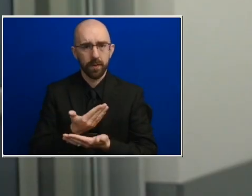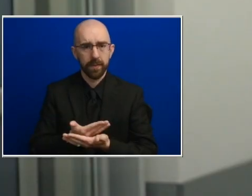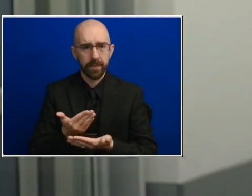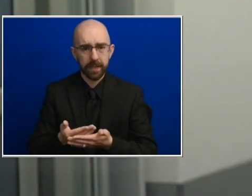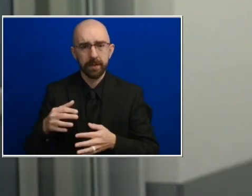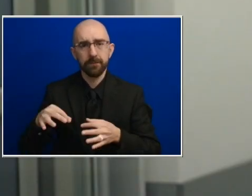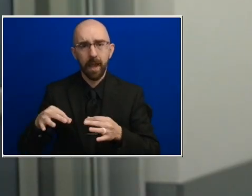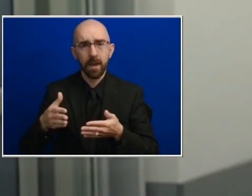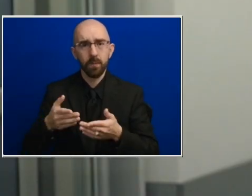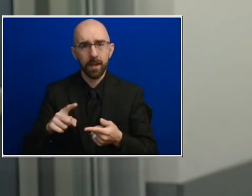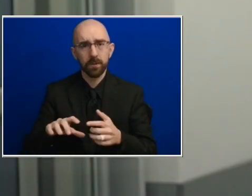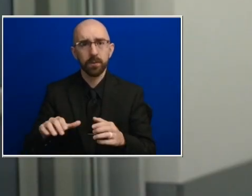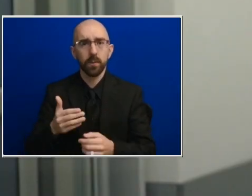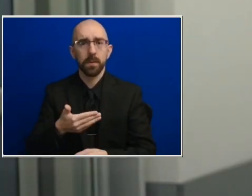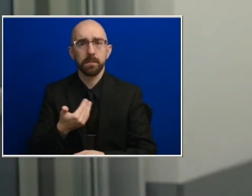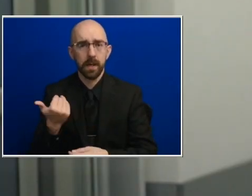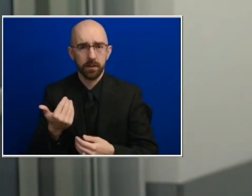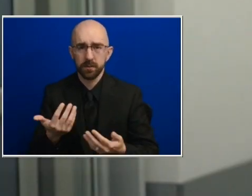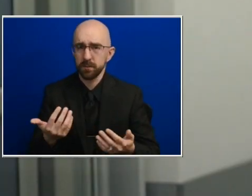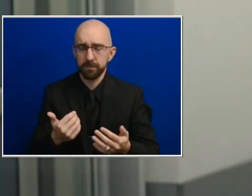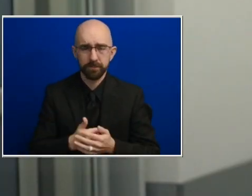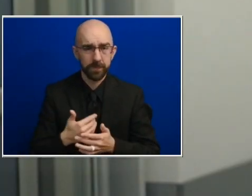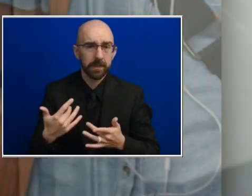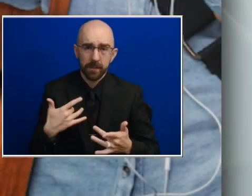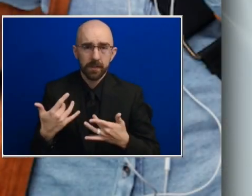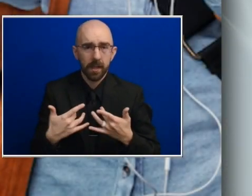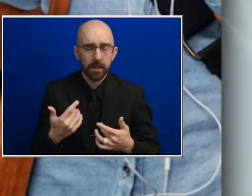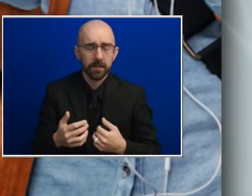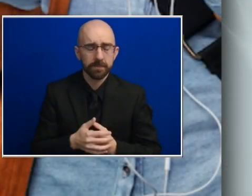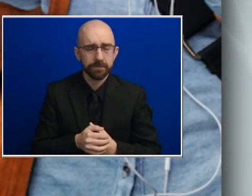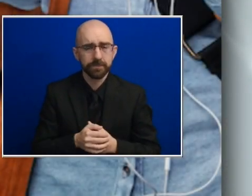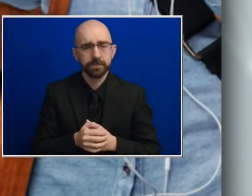it better, so it's exciting.